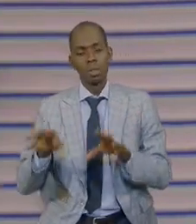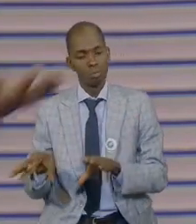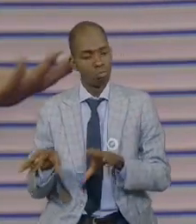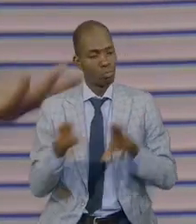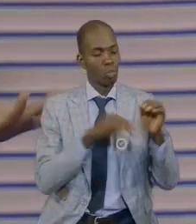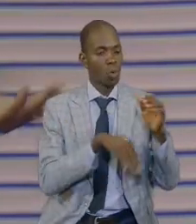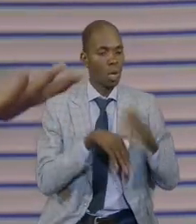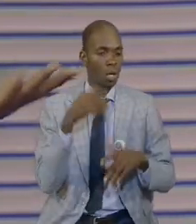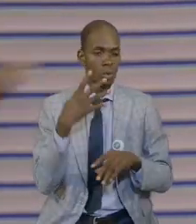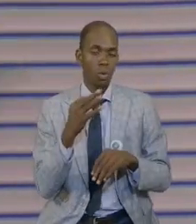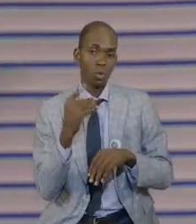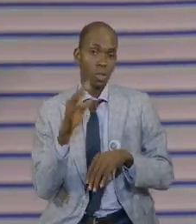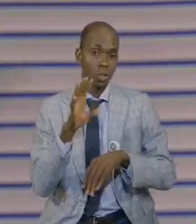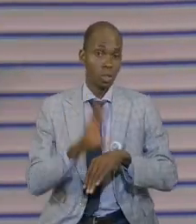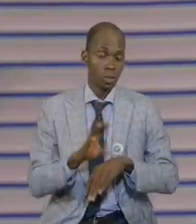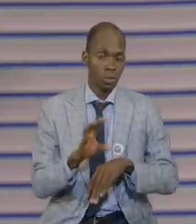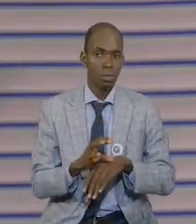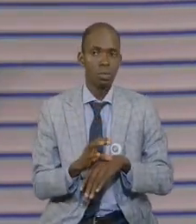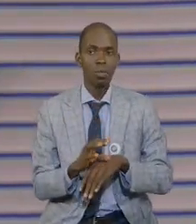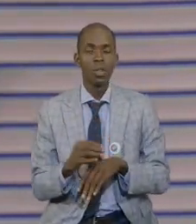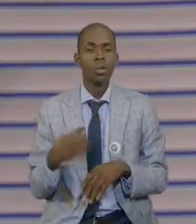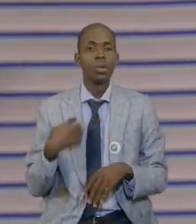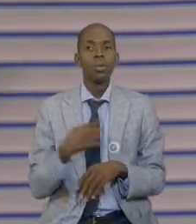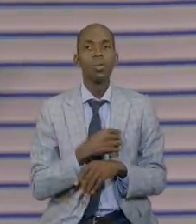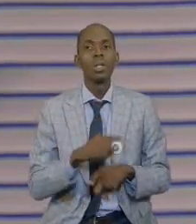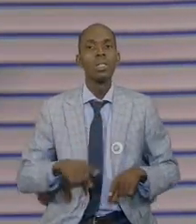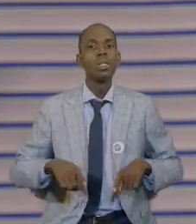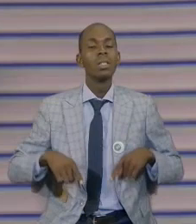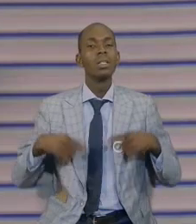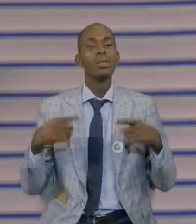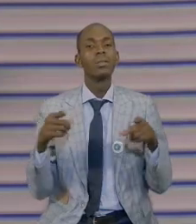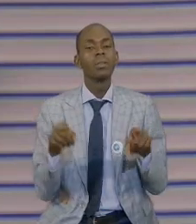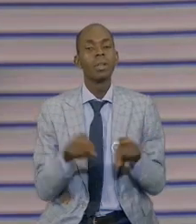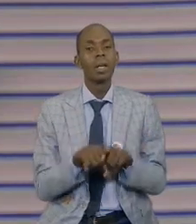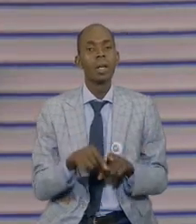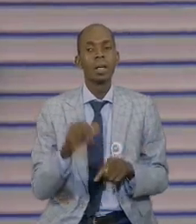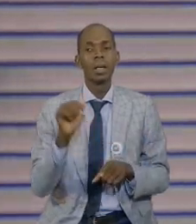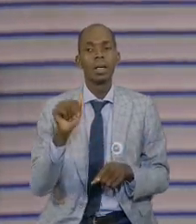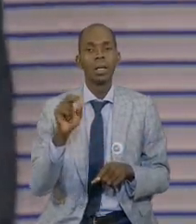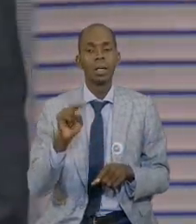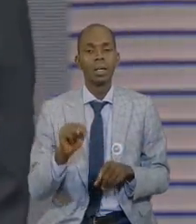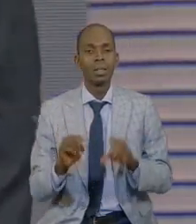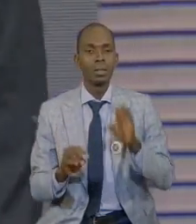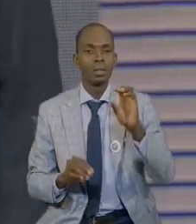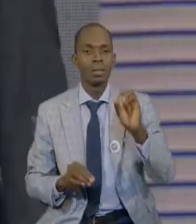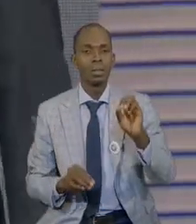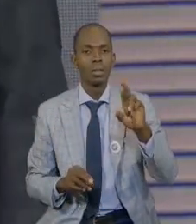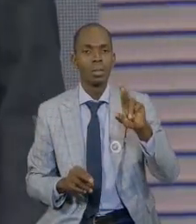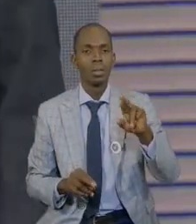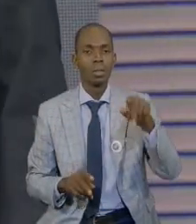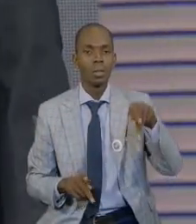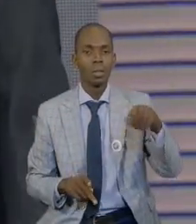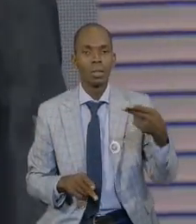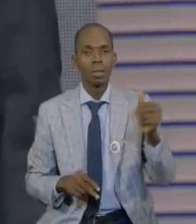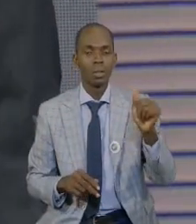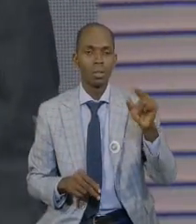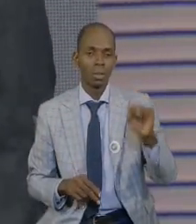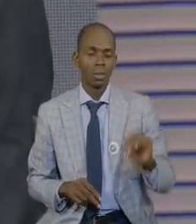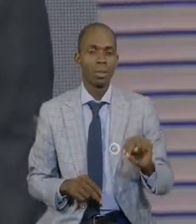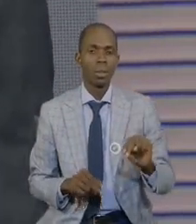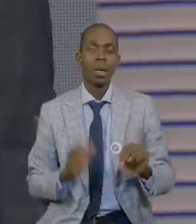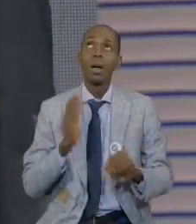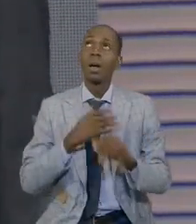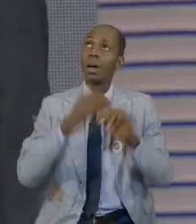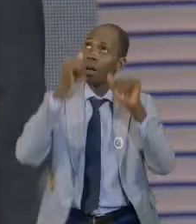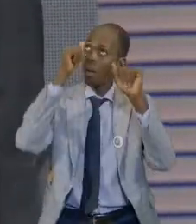service we live like an offer Our Father we chat in heaven